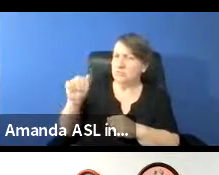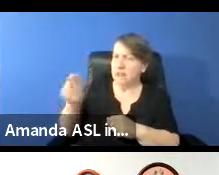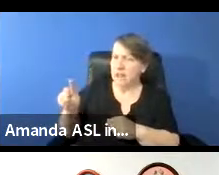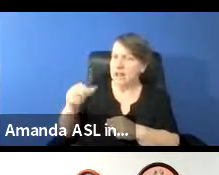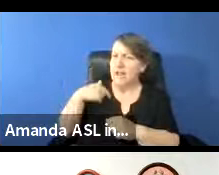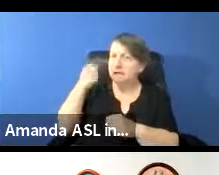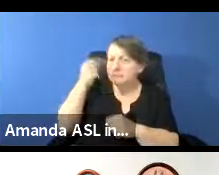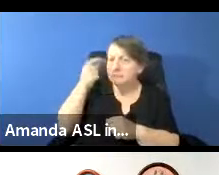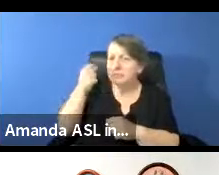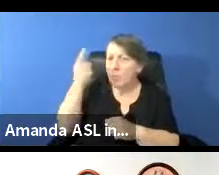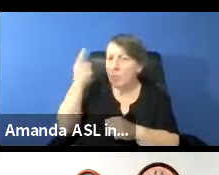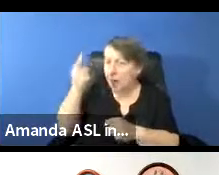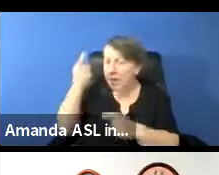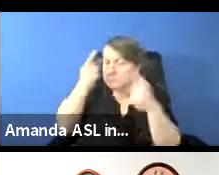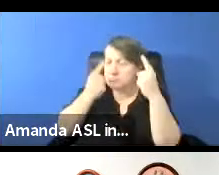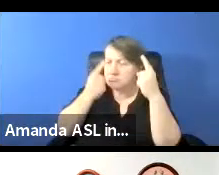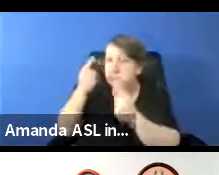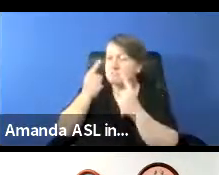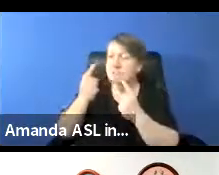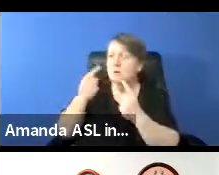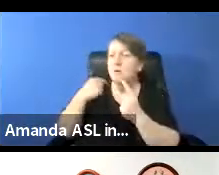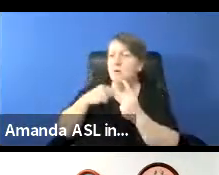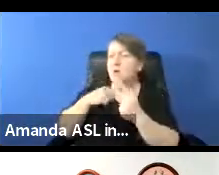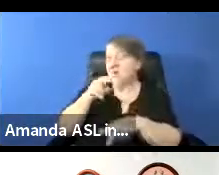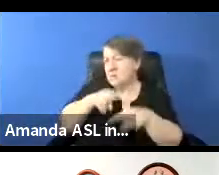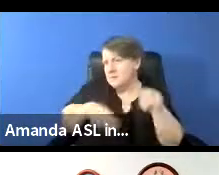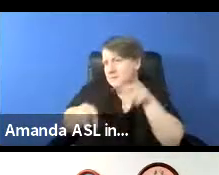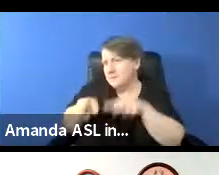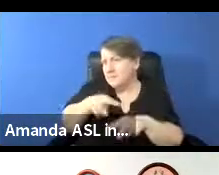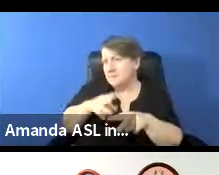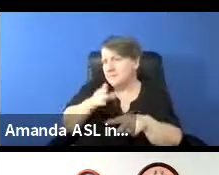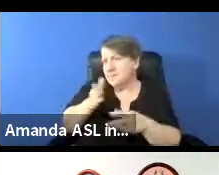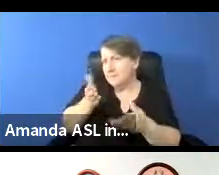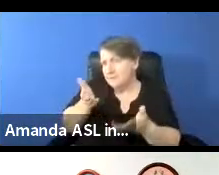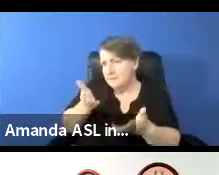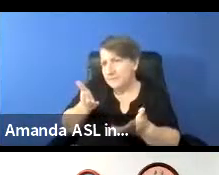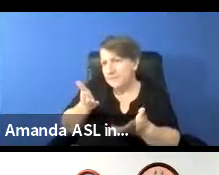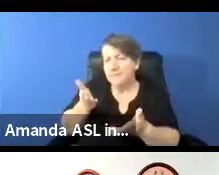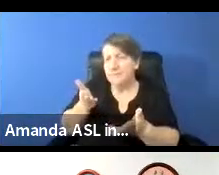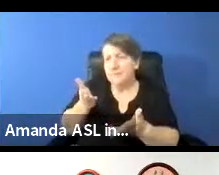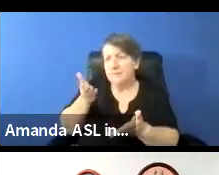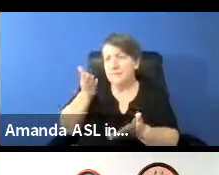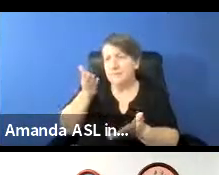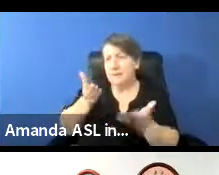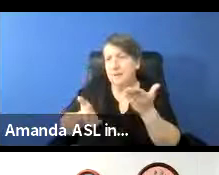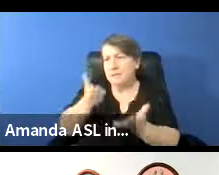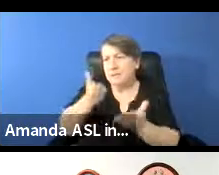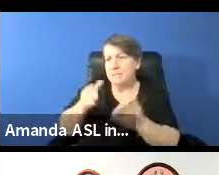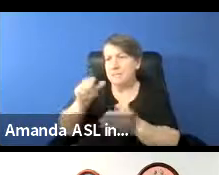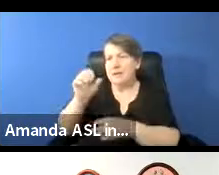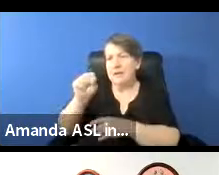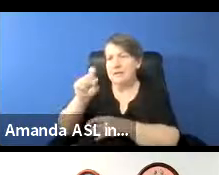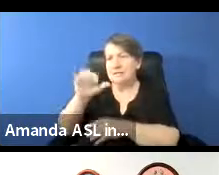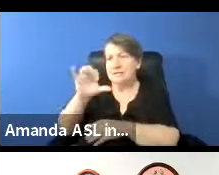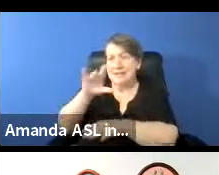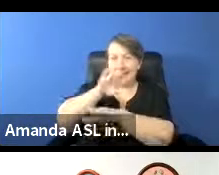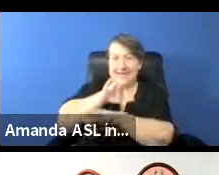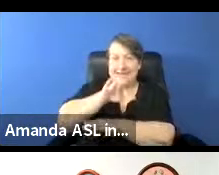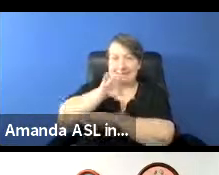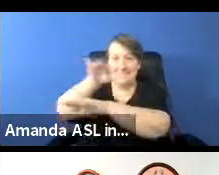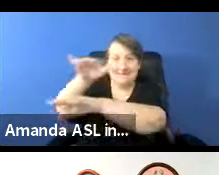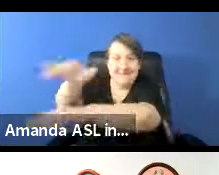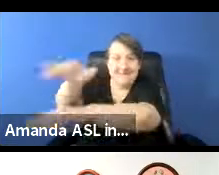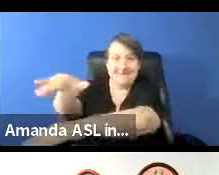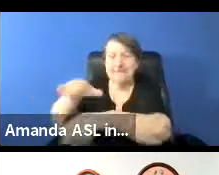of the considerations we're looking at is a potential stacked option where